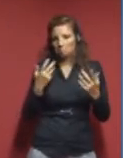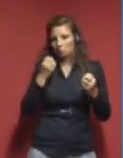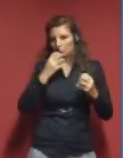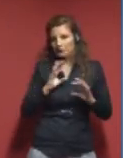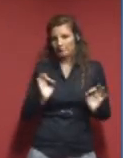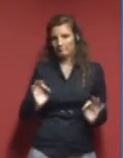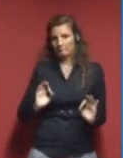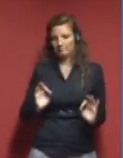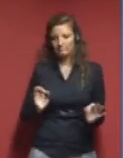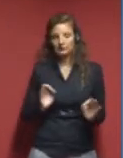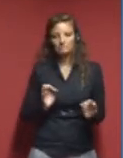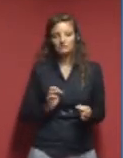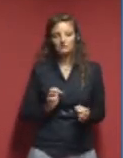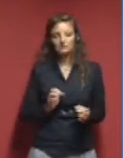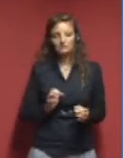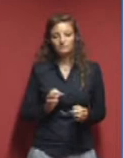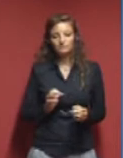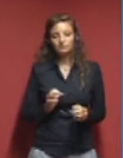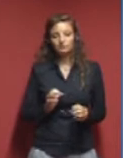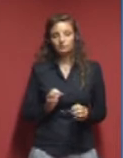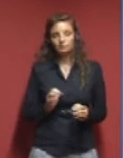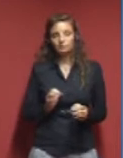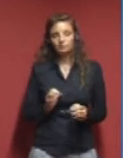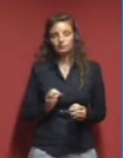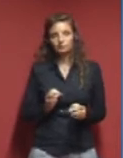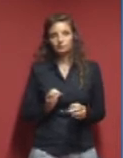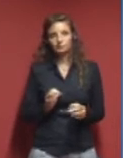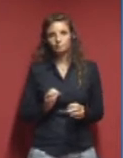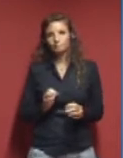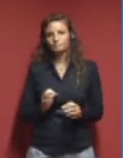Even though it's very common for laser cutters tend to burn down a lot.